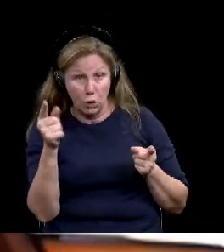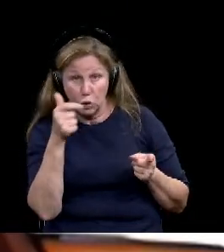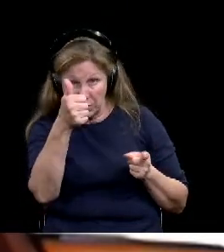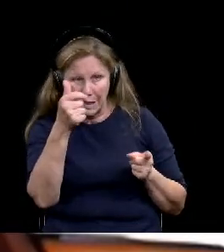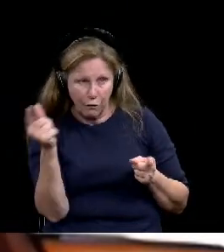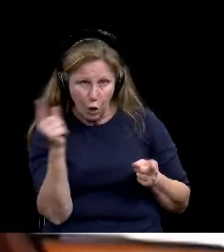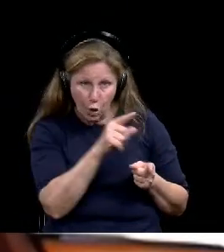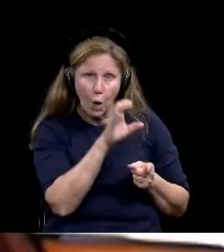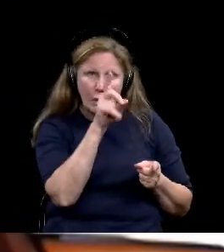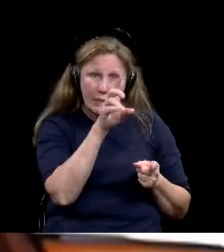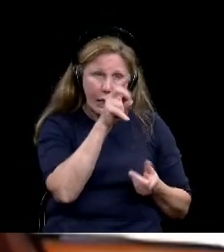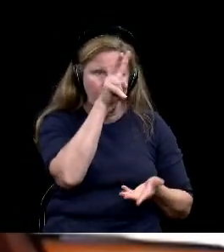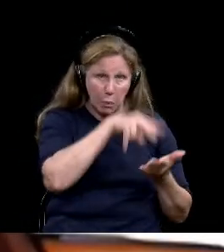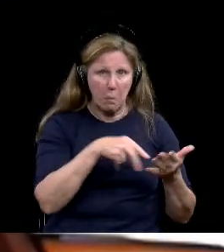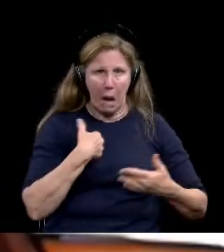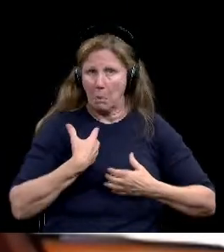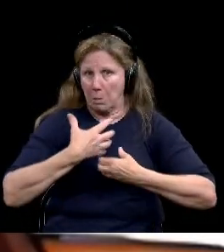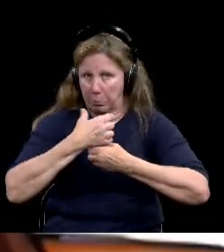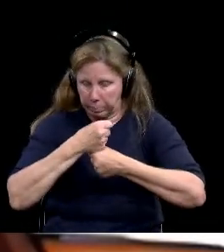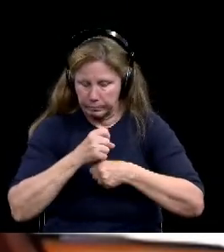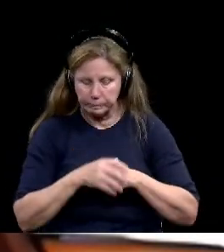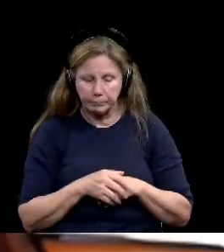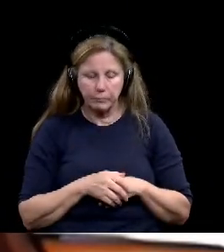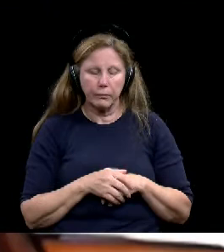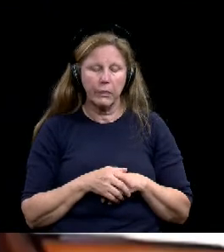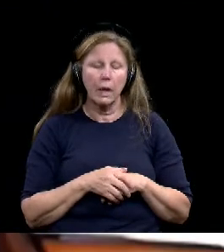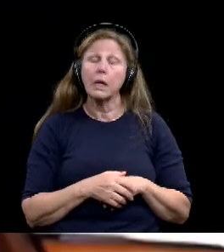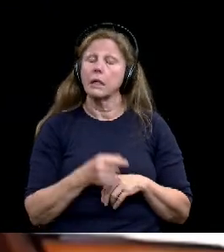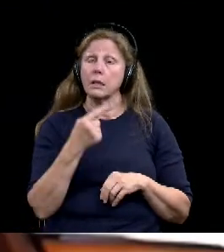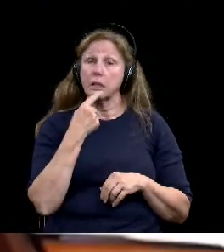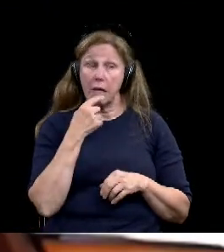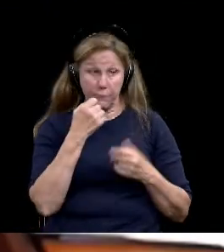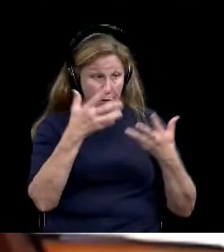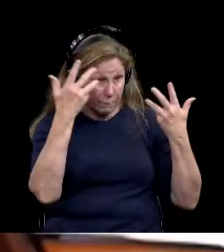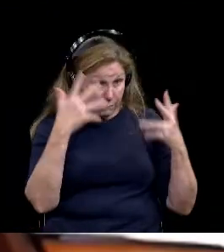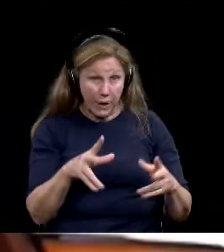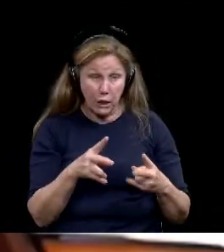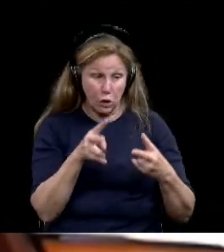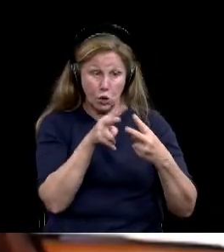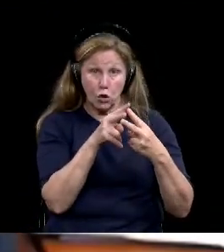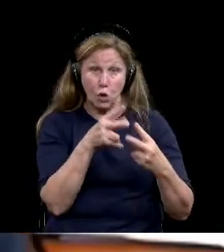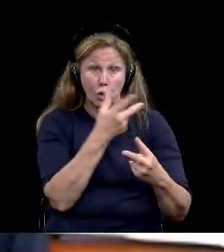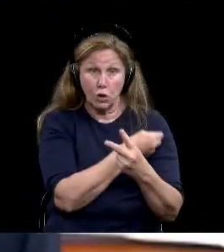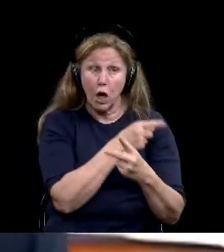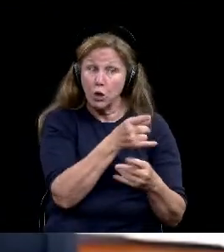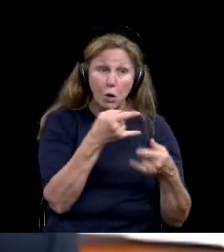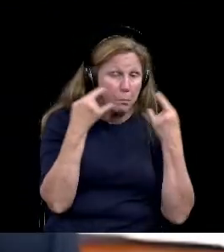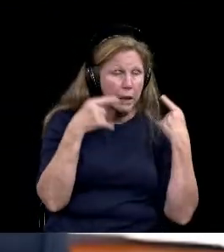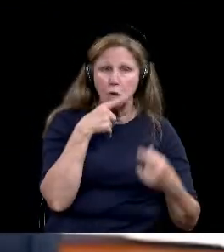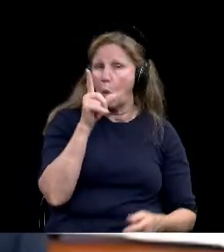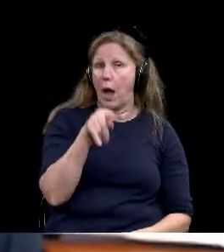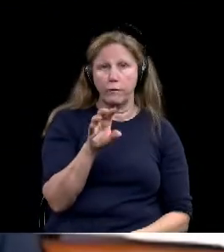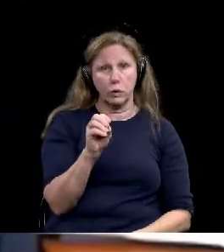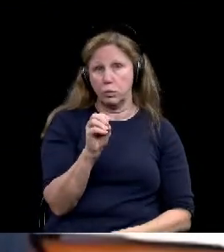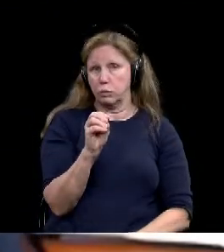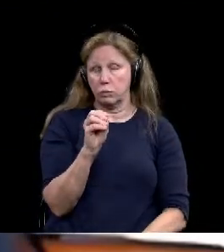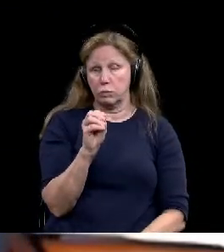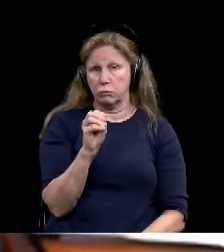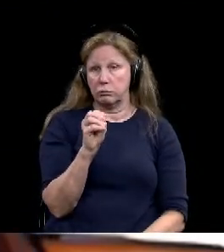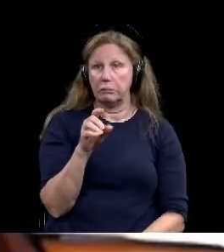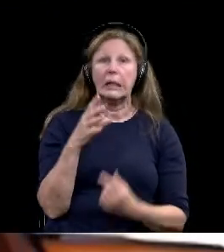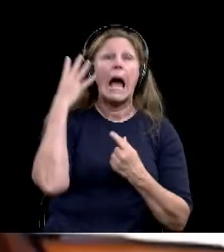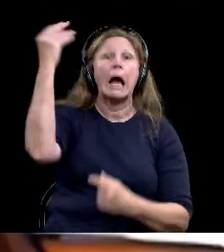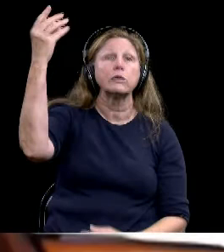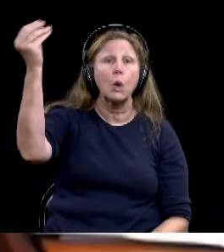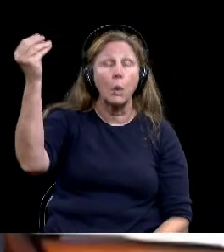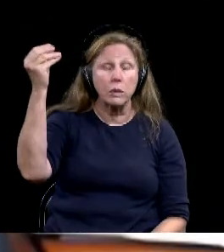mask outdoors, except in certain crowded settings and venues. And that's a pretty broad statement. As you get further